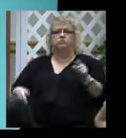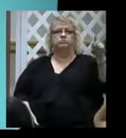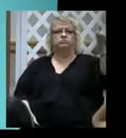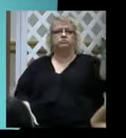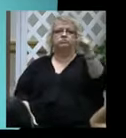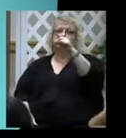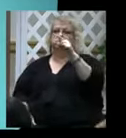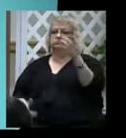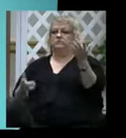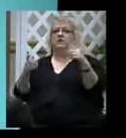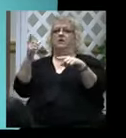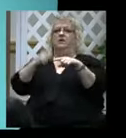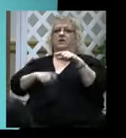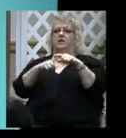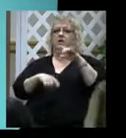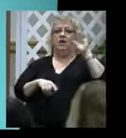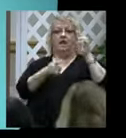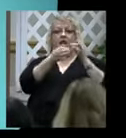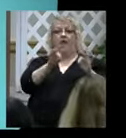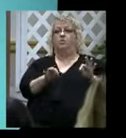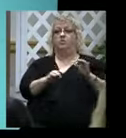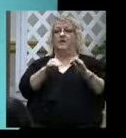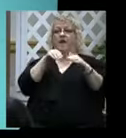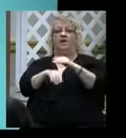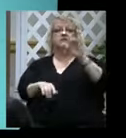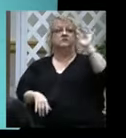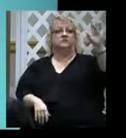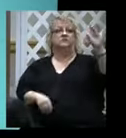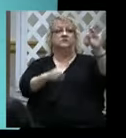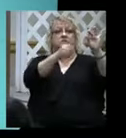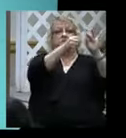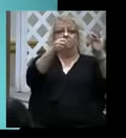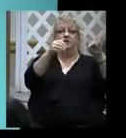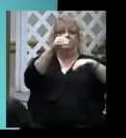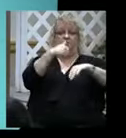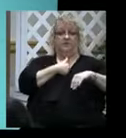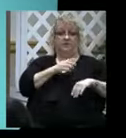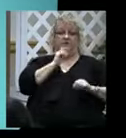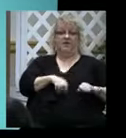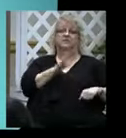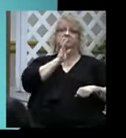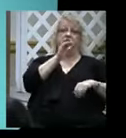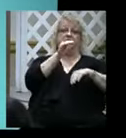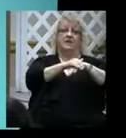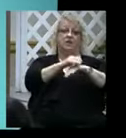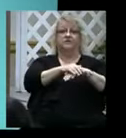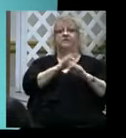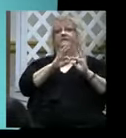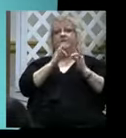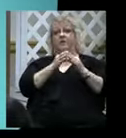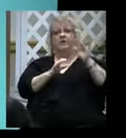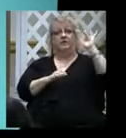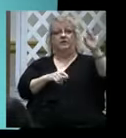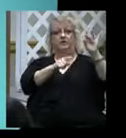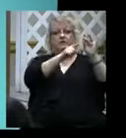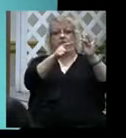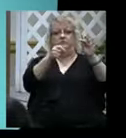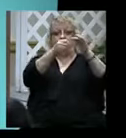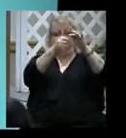right? In one click from the language access tab from our homepage, the English-speaking advocate, attorney, family member can get to